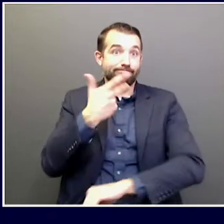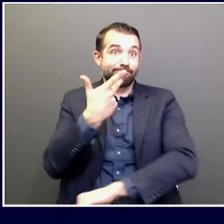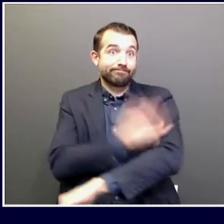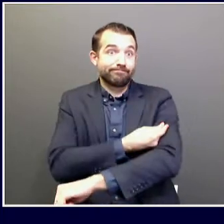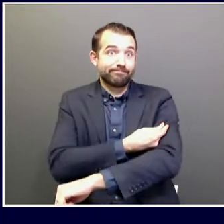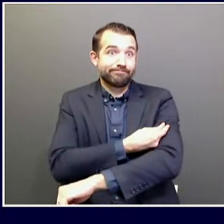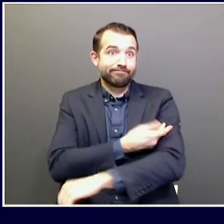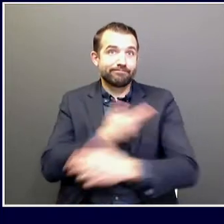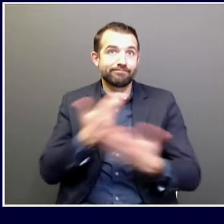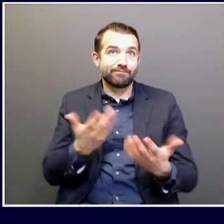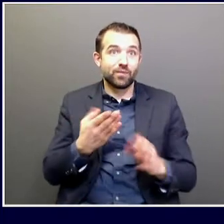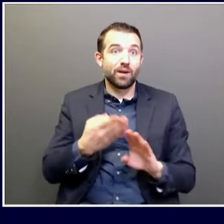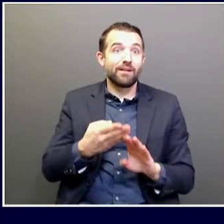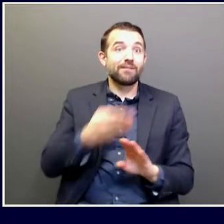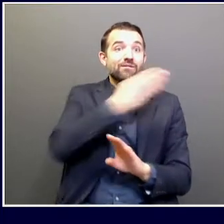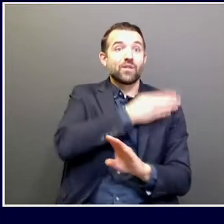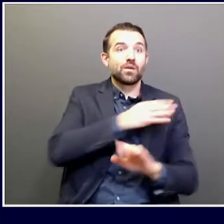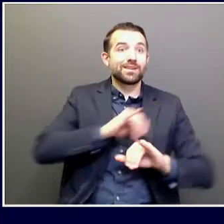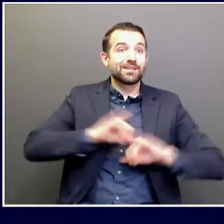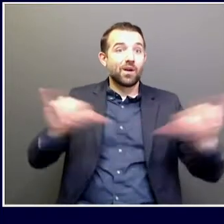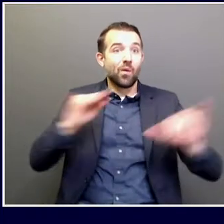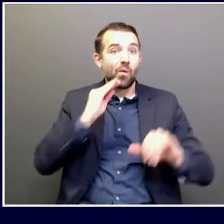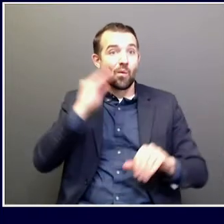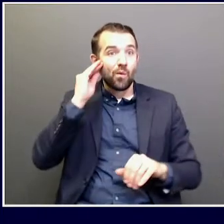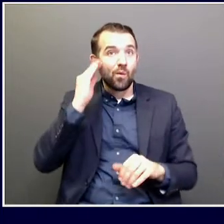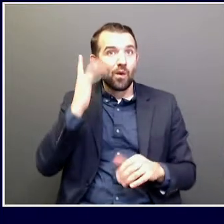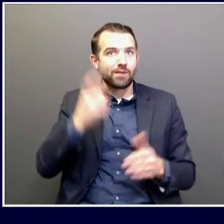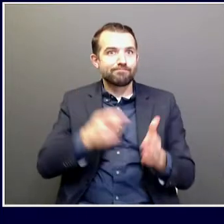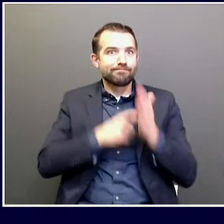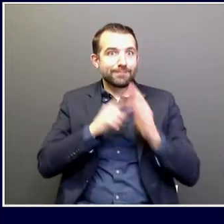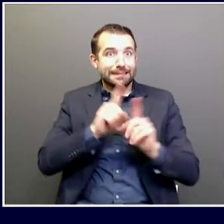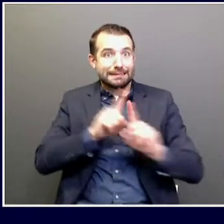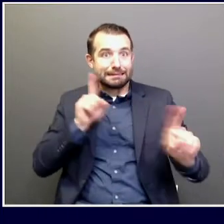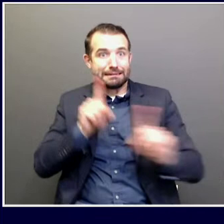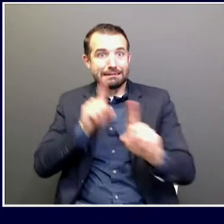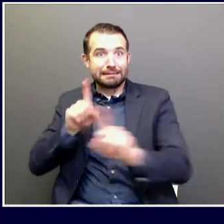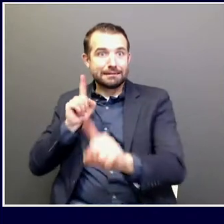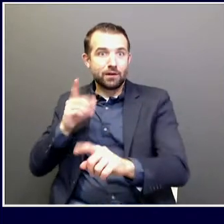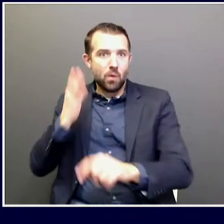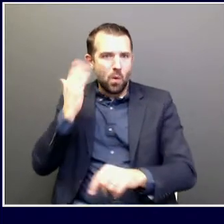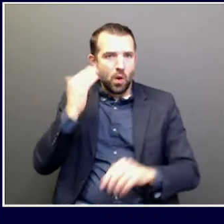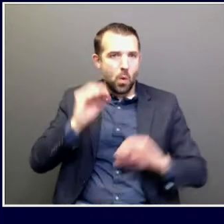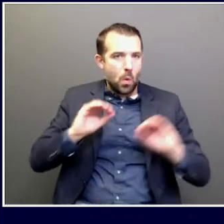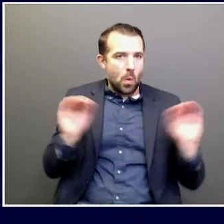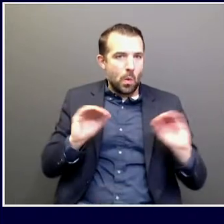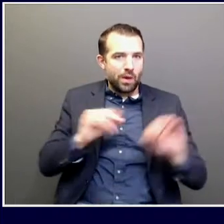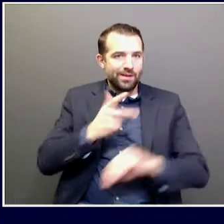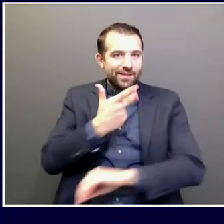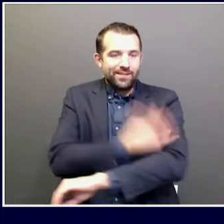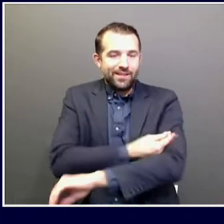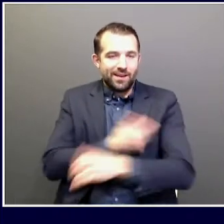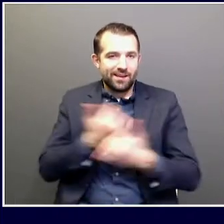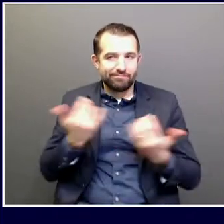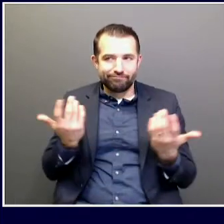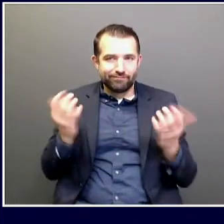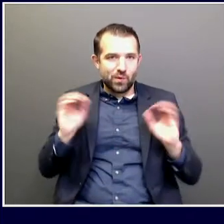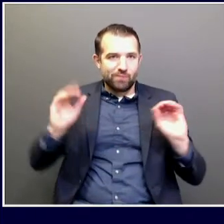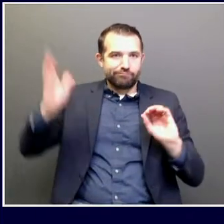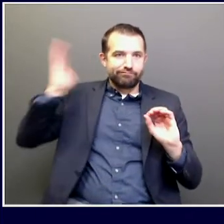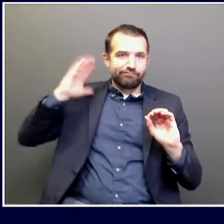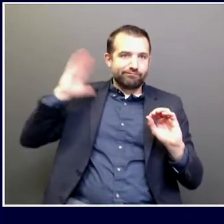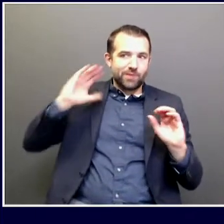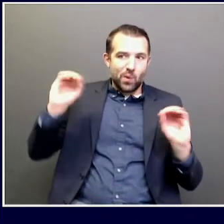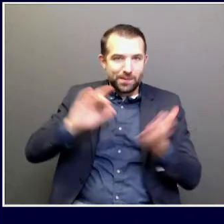population-wide protocols, it was because there was no population or no individualized vaccine, there were no therapeutics, there was little